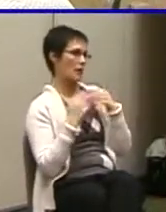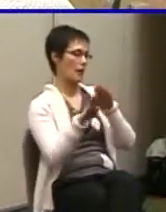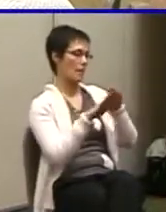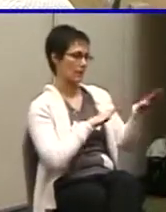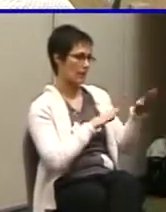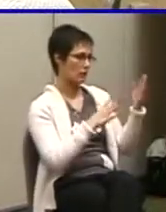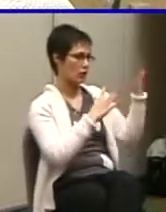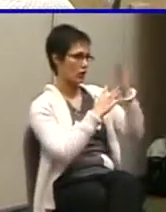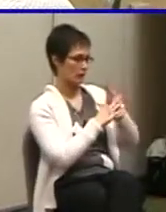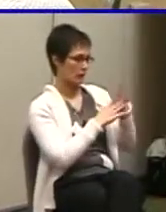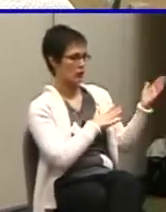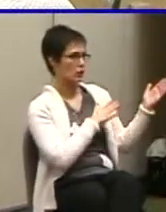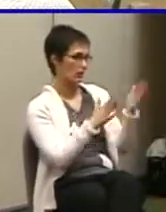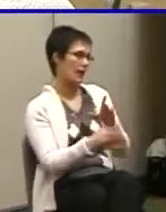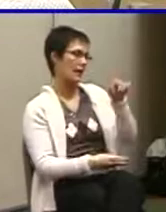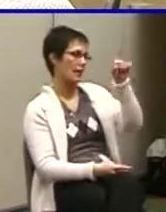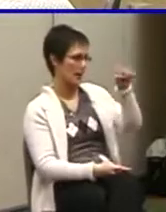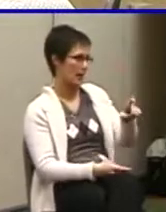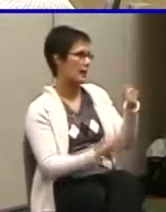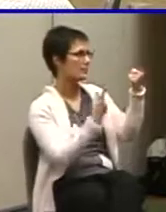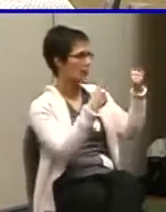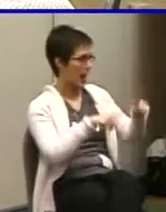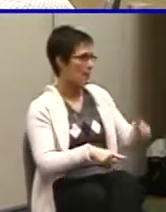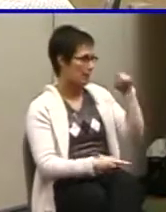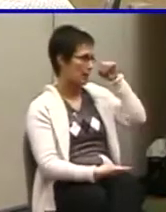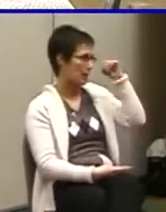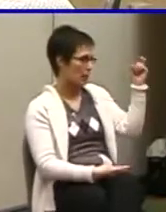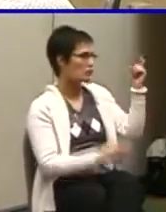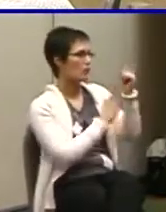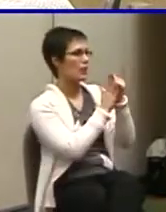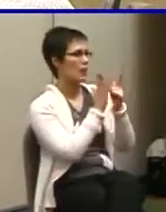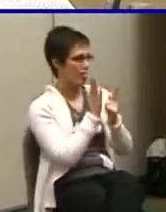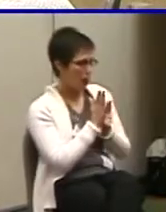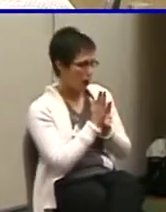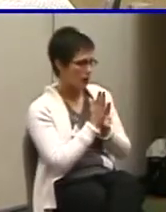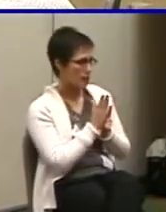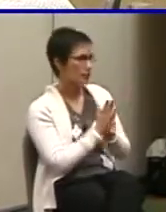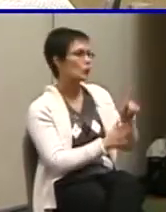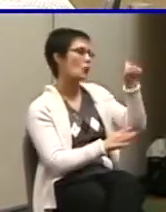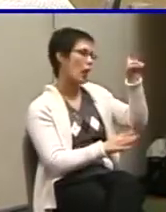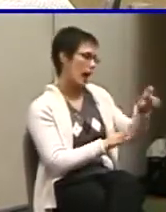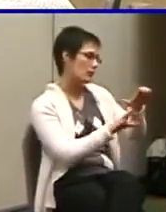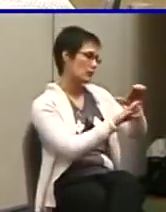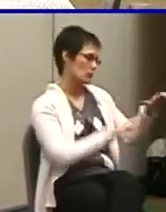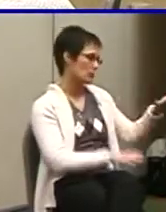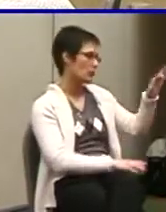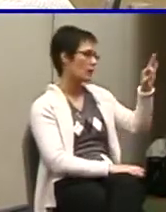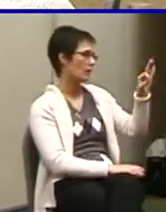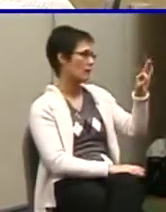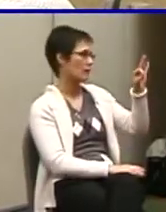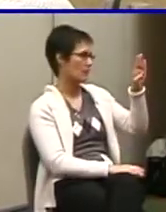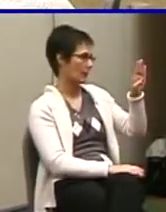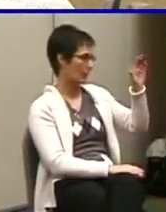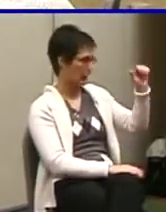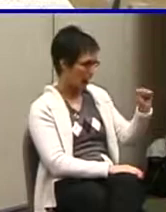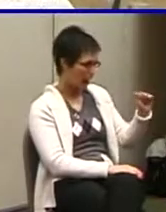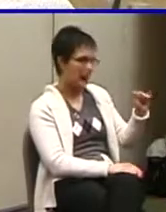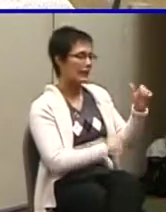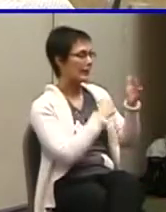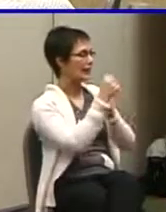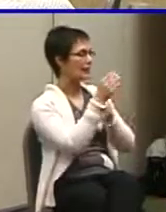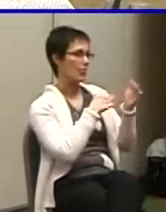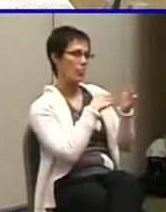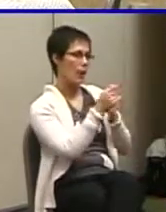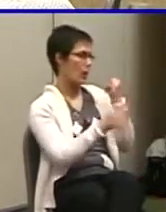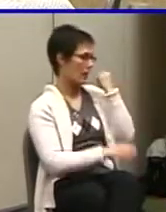law, and that has to happen from, you've got to do a functional behavior assessment. If it is just that one acute behavior, you still have to do it for that, you know, those